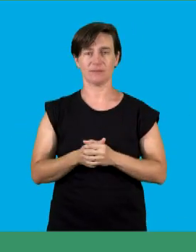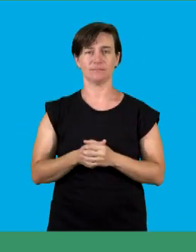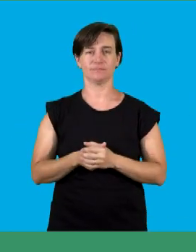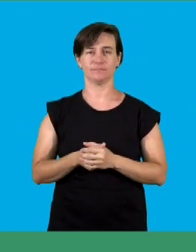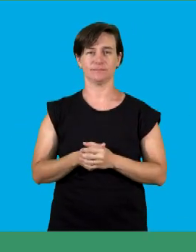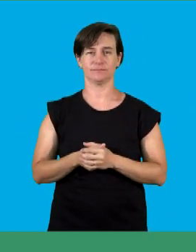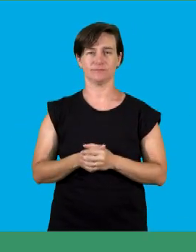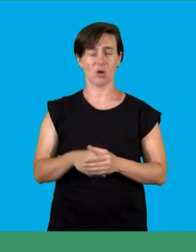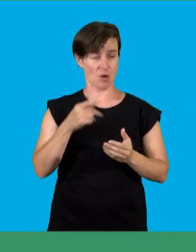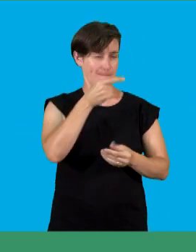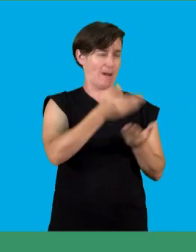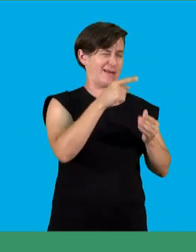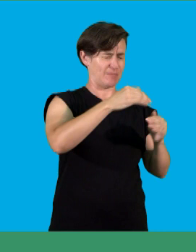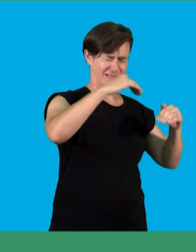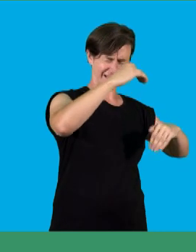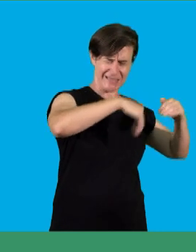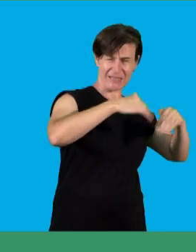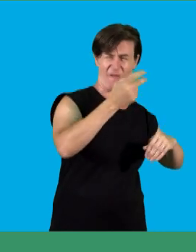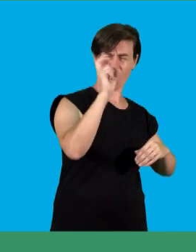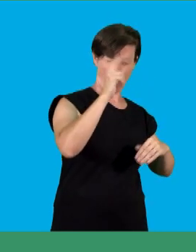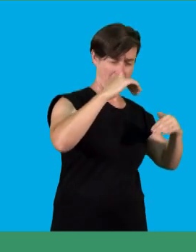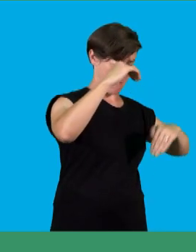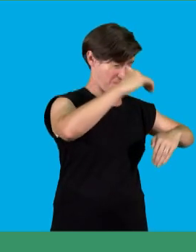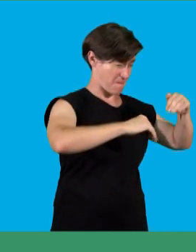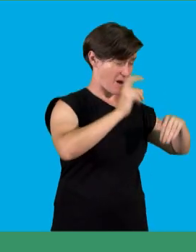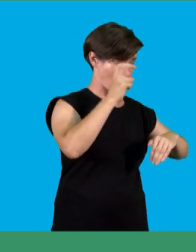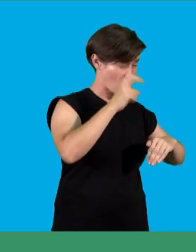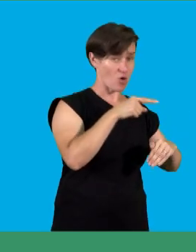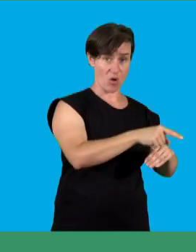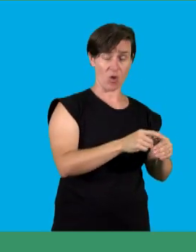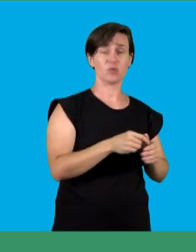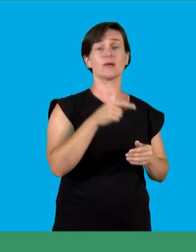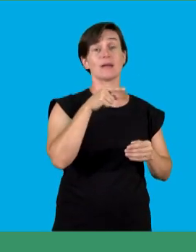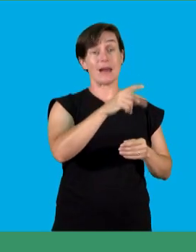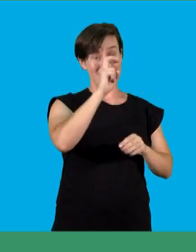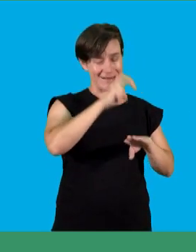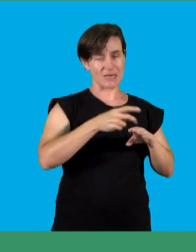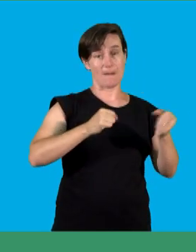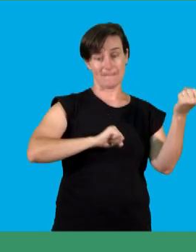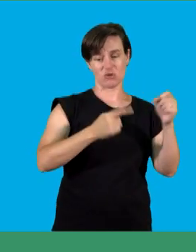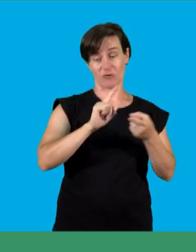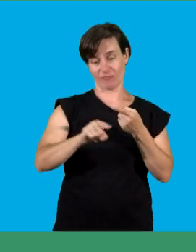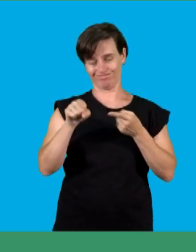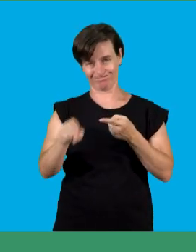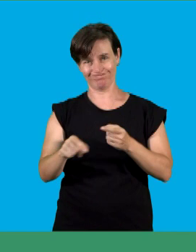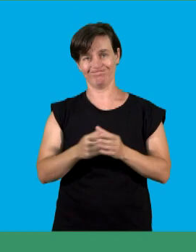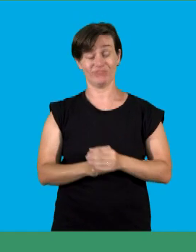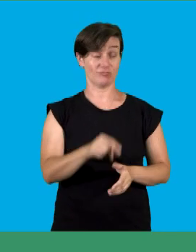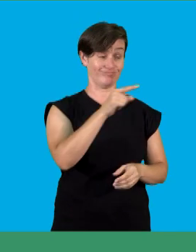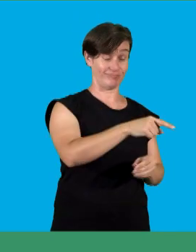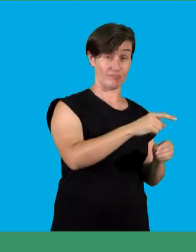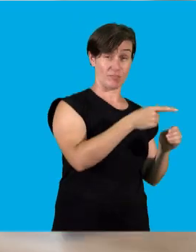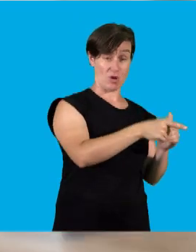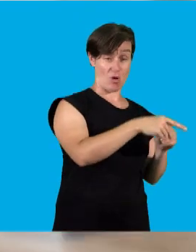dig gold, those machines, they are being produced in the secondary sector. So obviously the primary sector depends on the